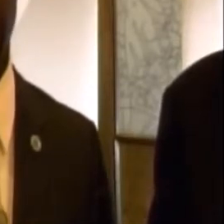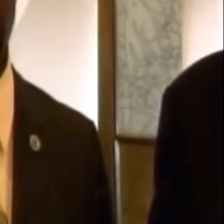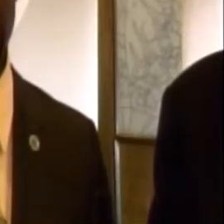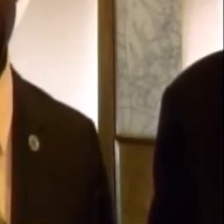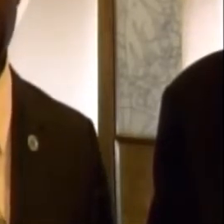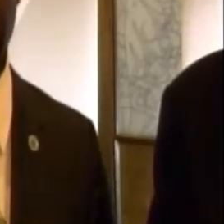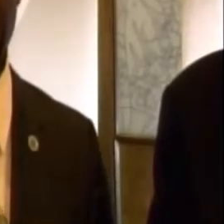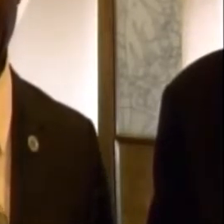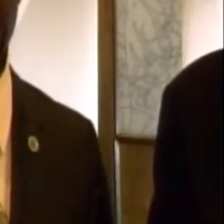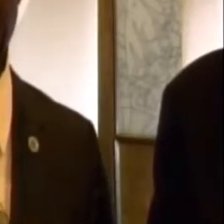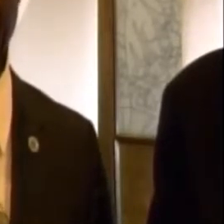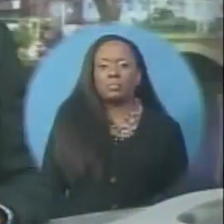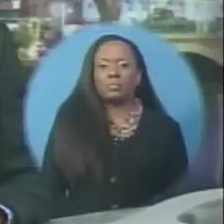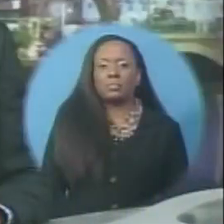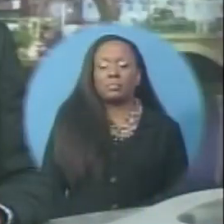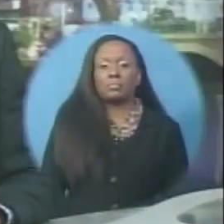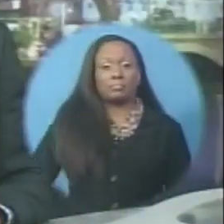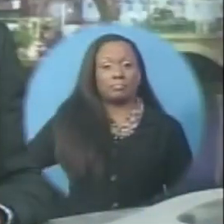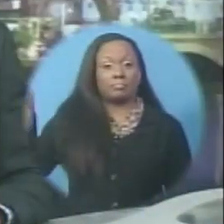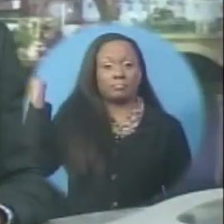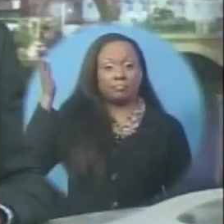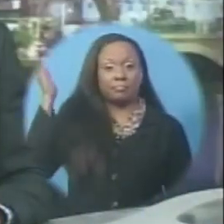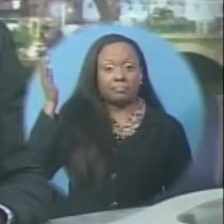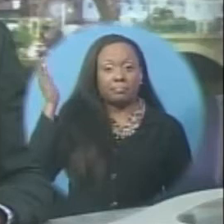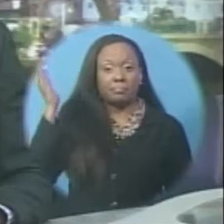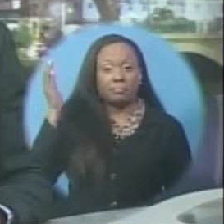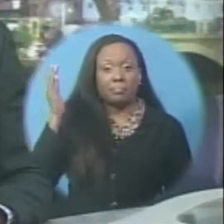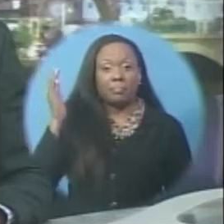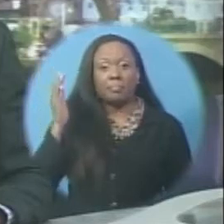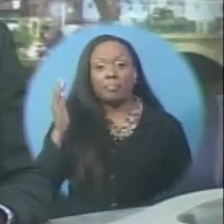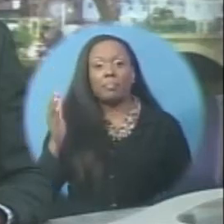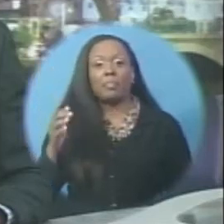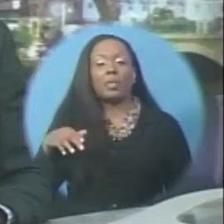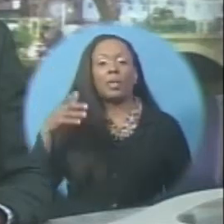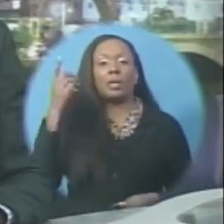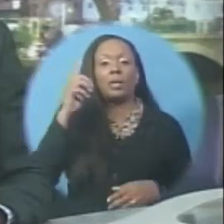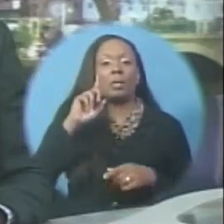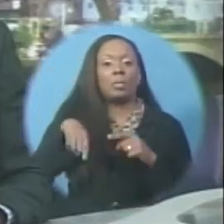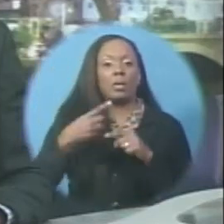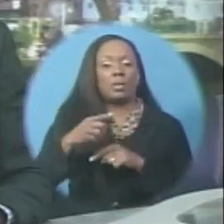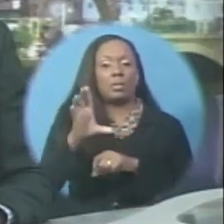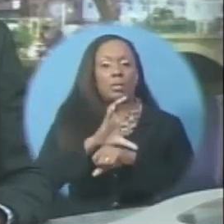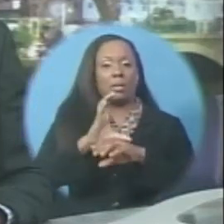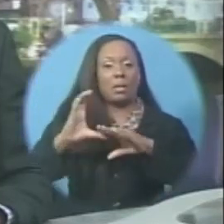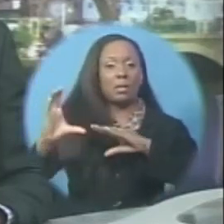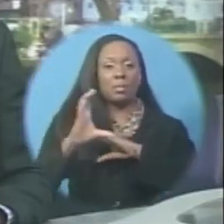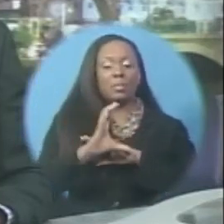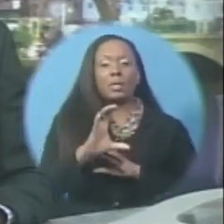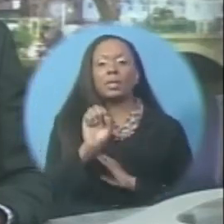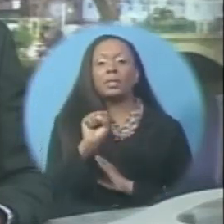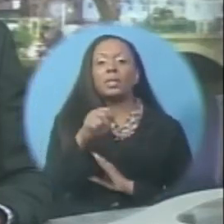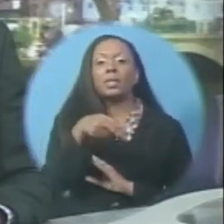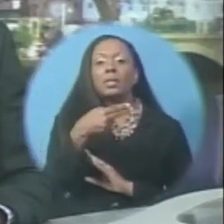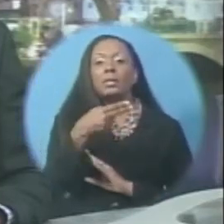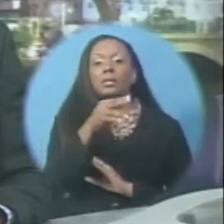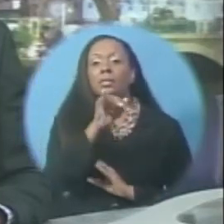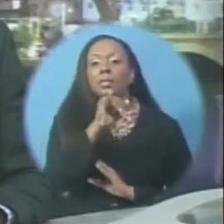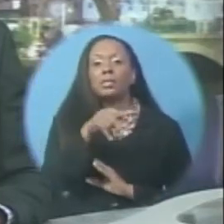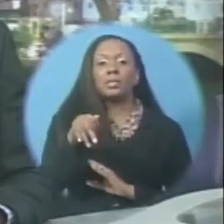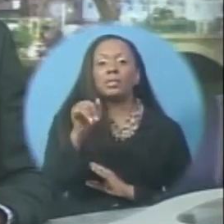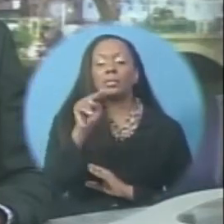in a couple of weeks to Barbados. And Mr. Jean-Marie was speaking on the sidelines of the Caribbean Shipping Association's annual general